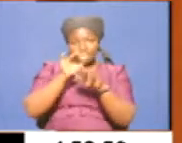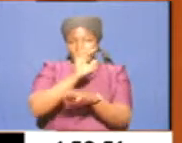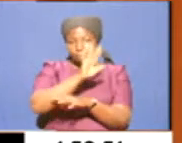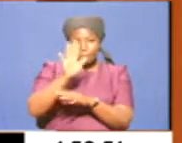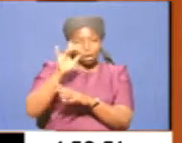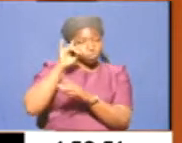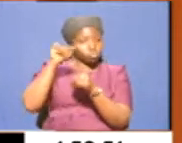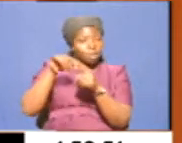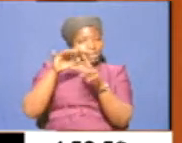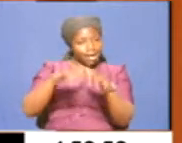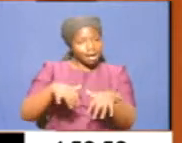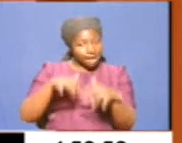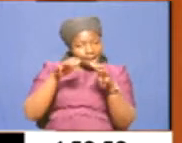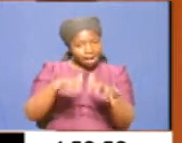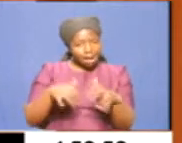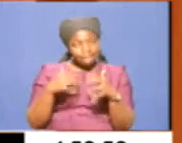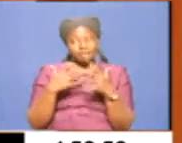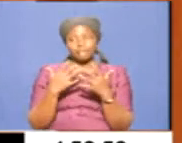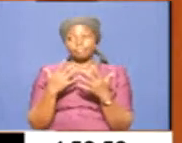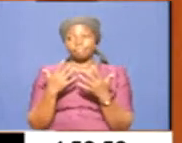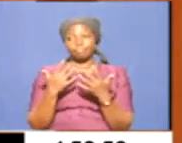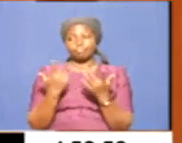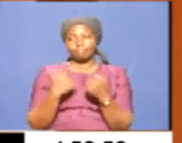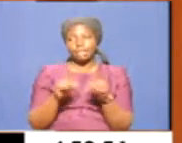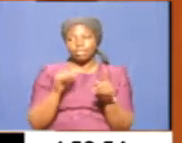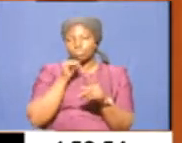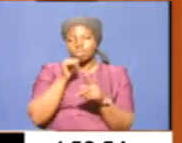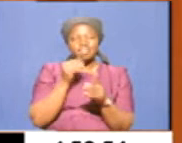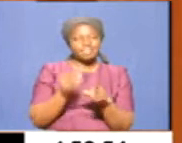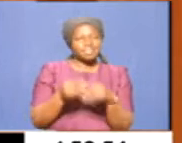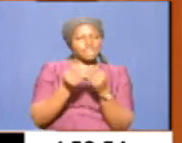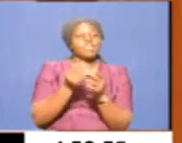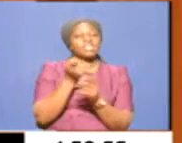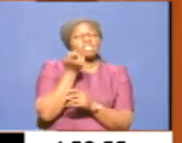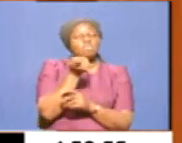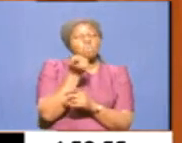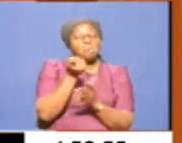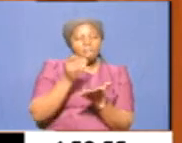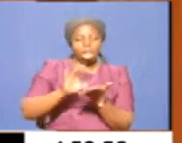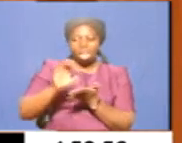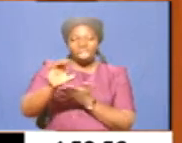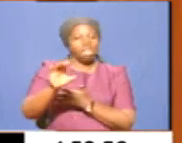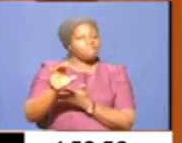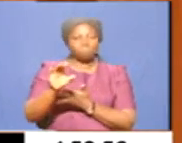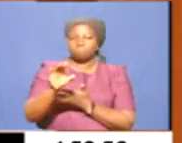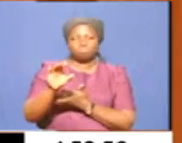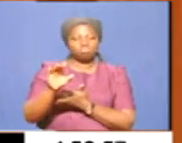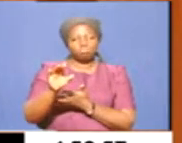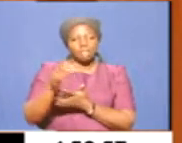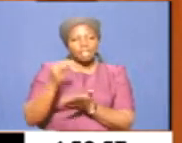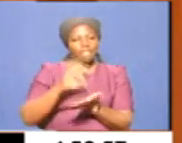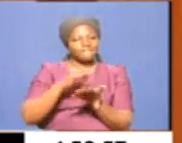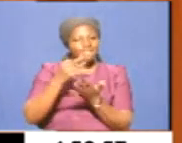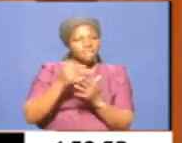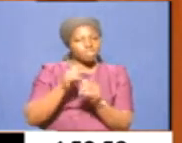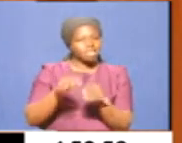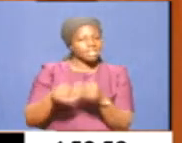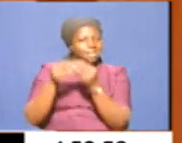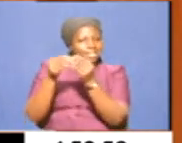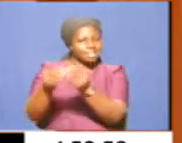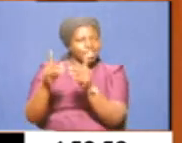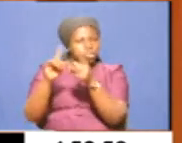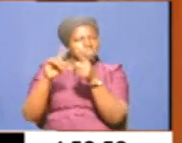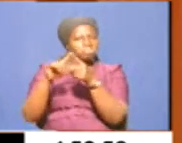of this disproportionate allocation of, you know, the funds going into agriculture vis-a-vis the contribution of